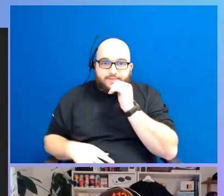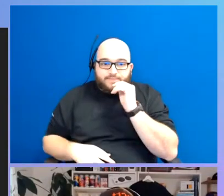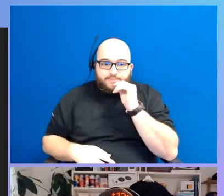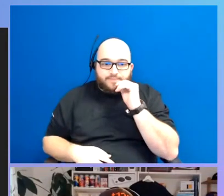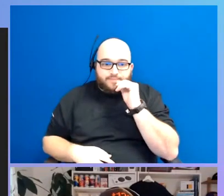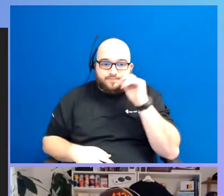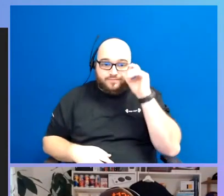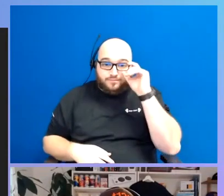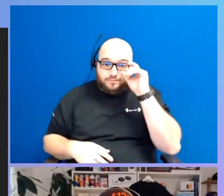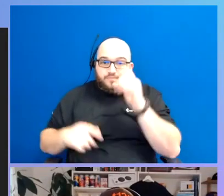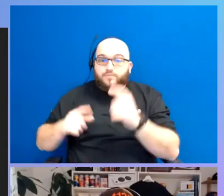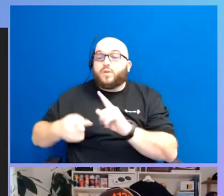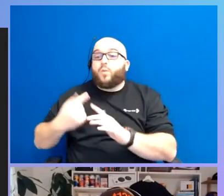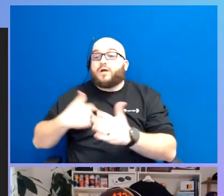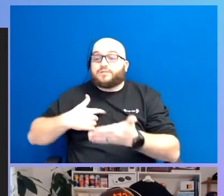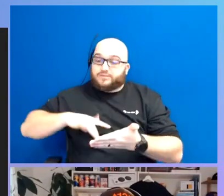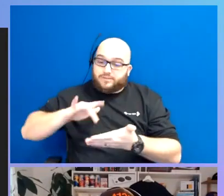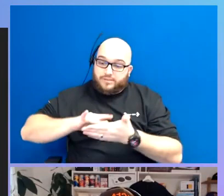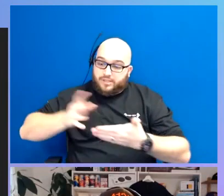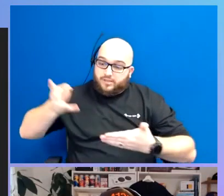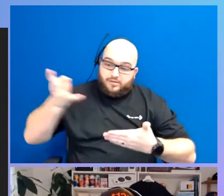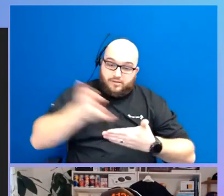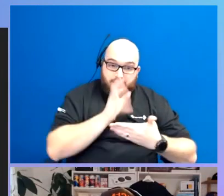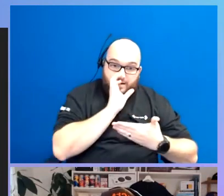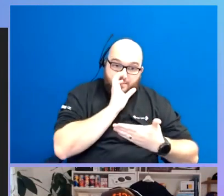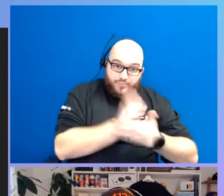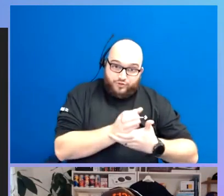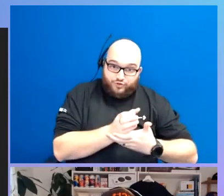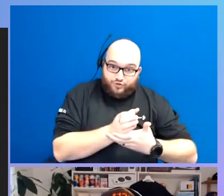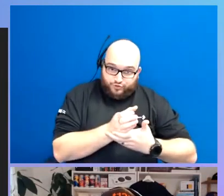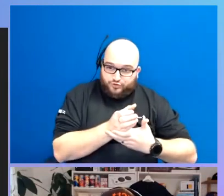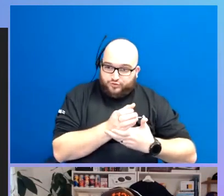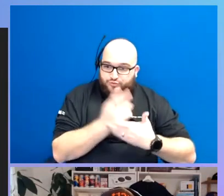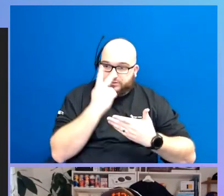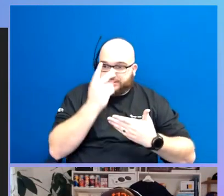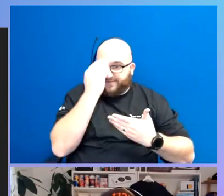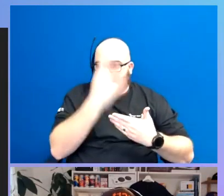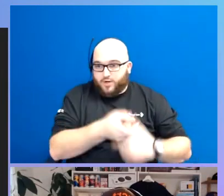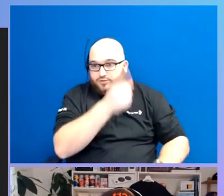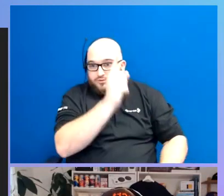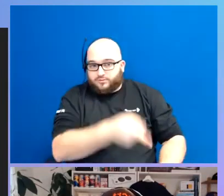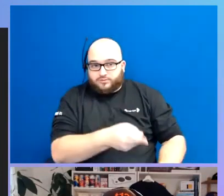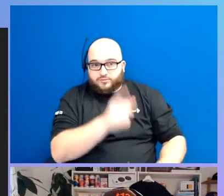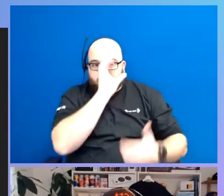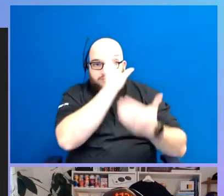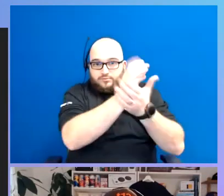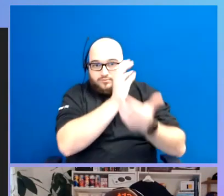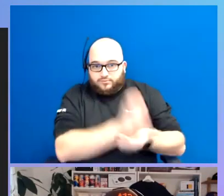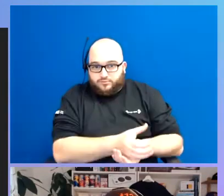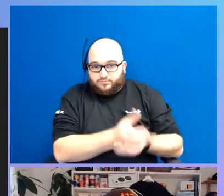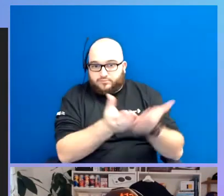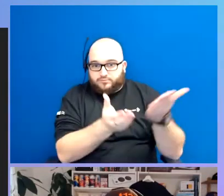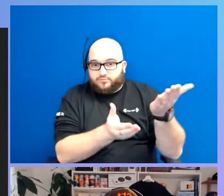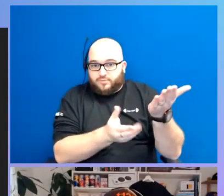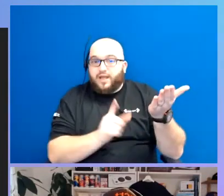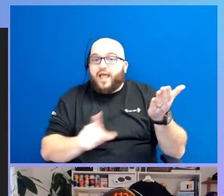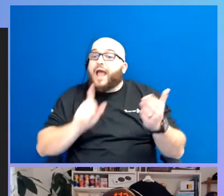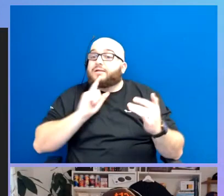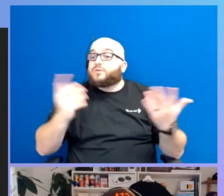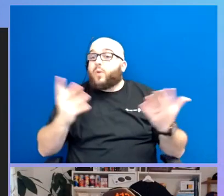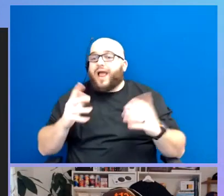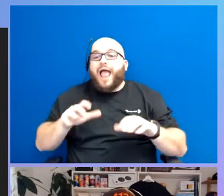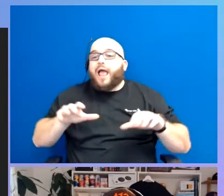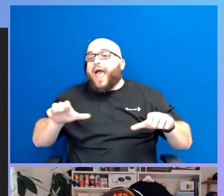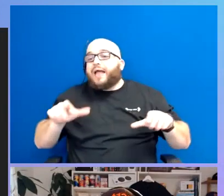And loading the images, the alt text was activities on board